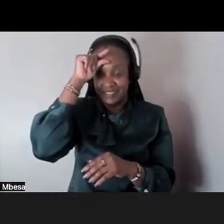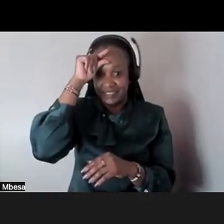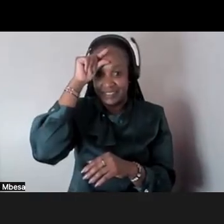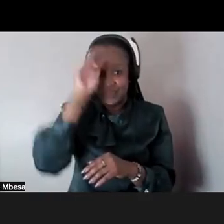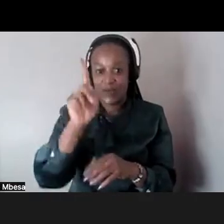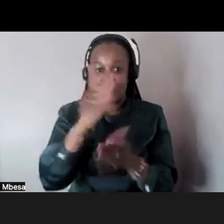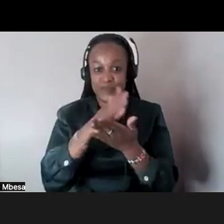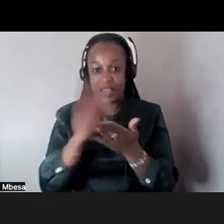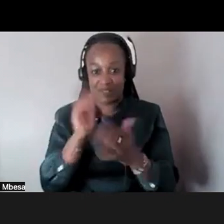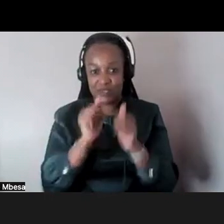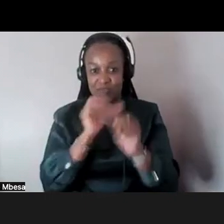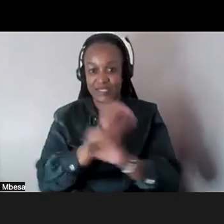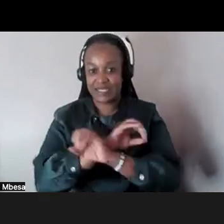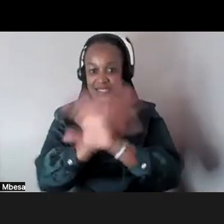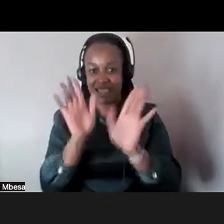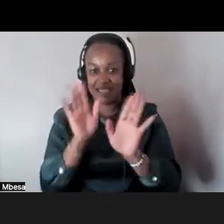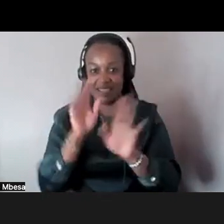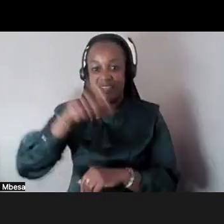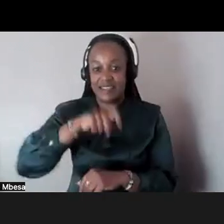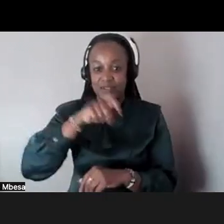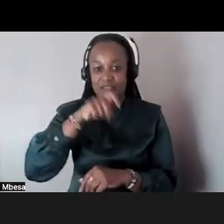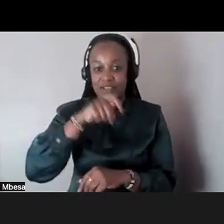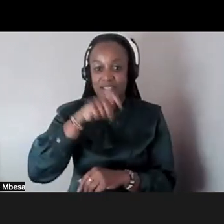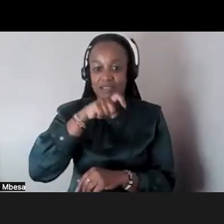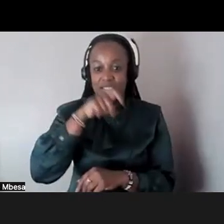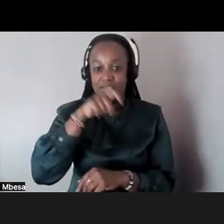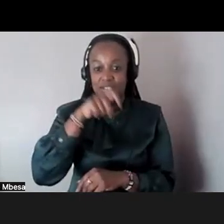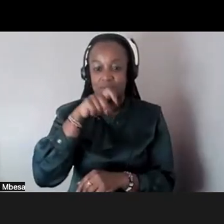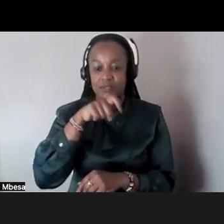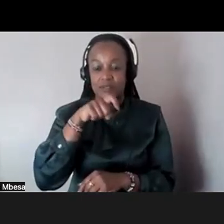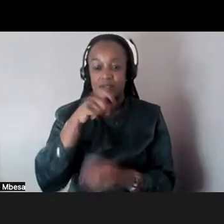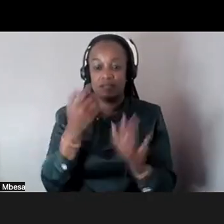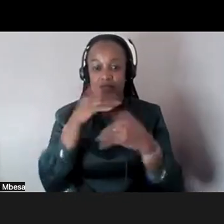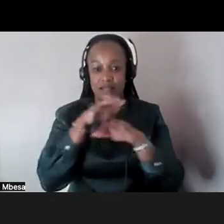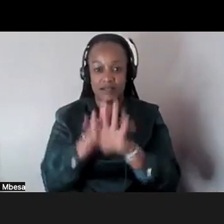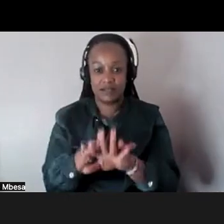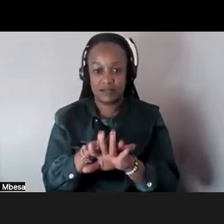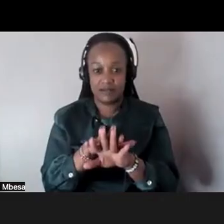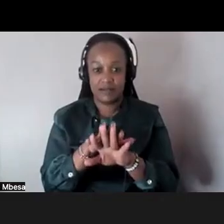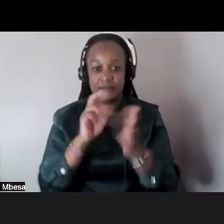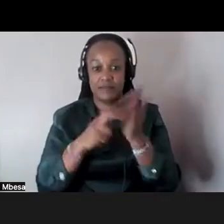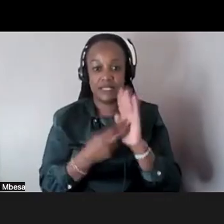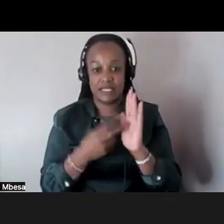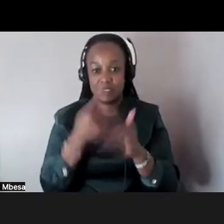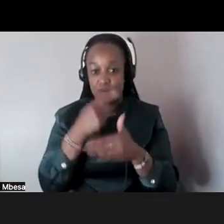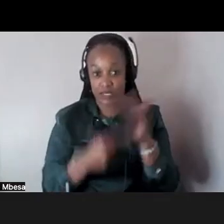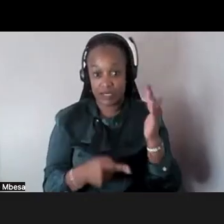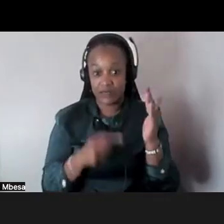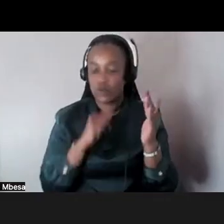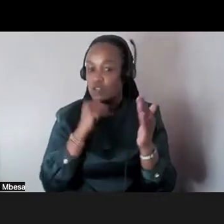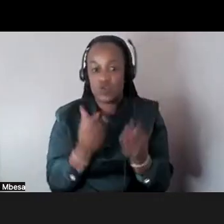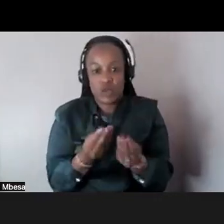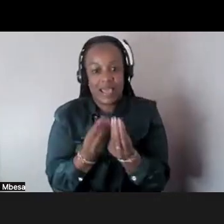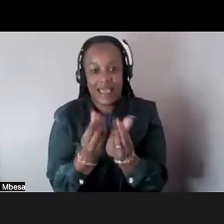came out that we need to push is integration. And integration here means that we no longer address FGM